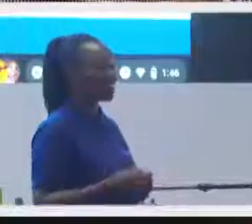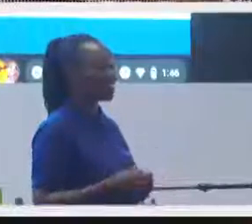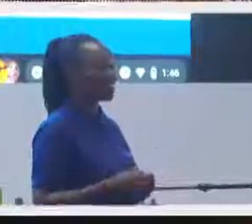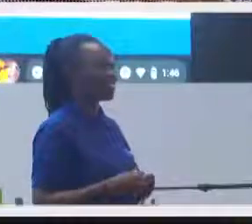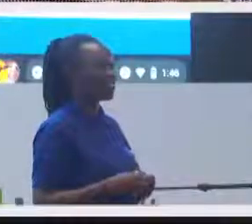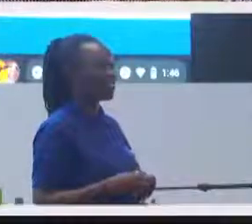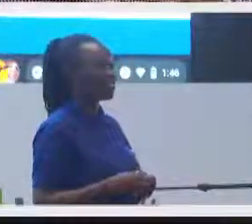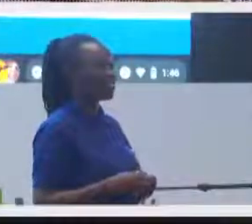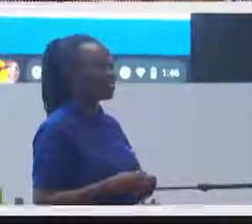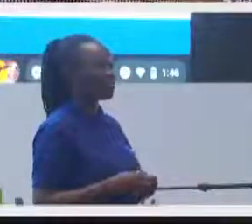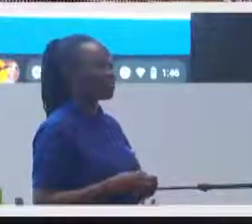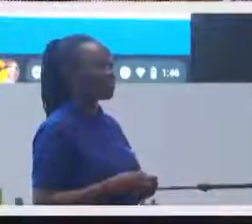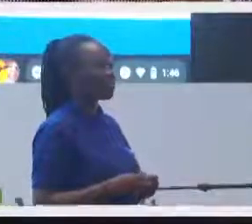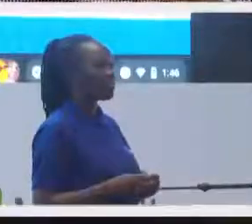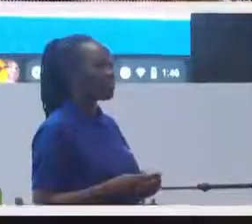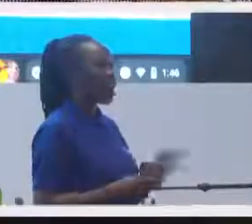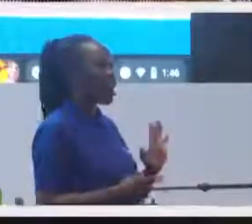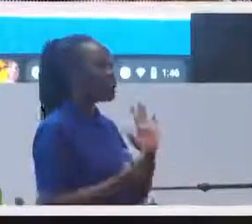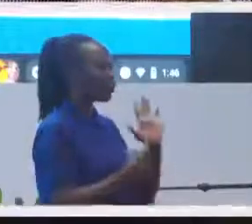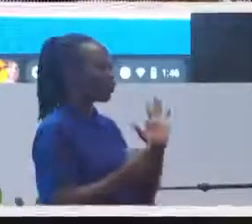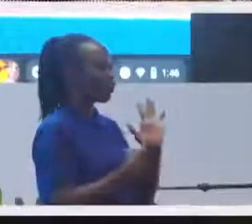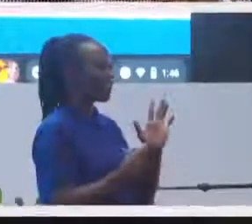playing some pre-recorded video.